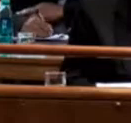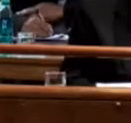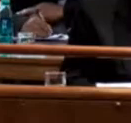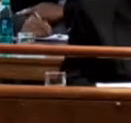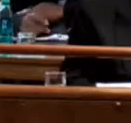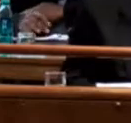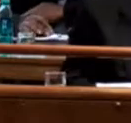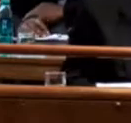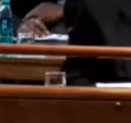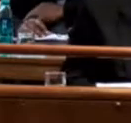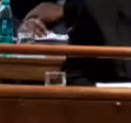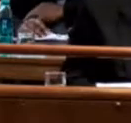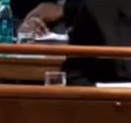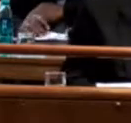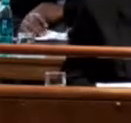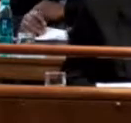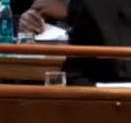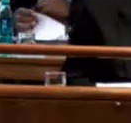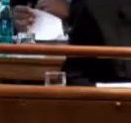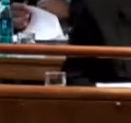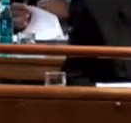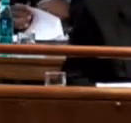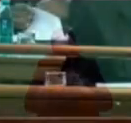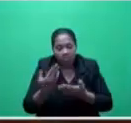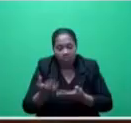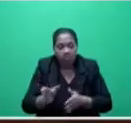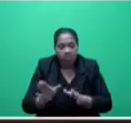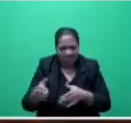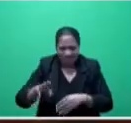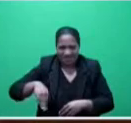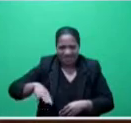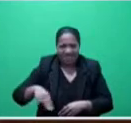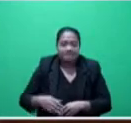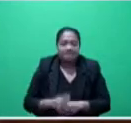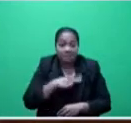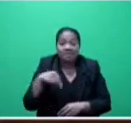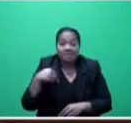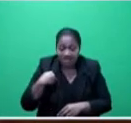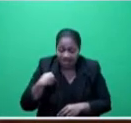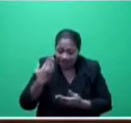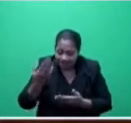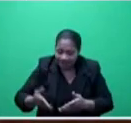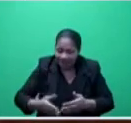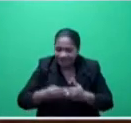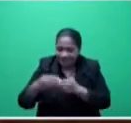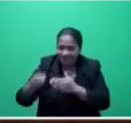Honorable Speaker, Honorable Prime Minister, Honorable Cabinet Ministers, Honorable Leader of